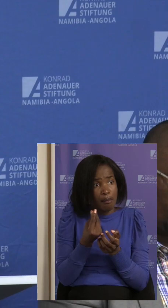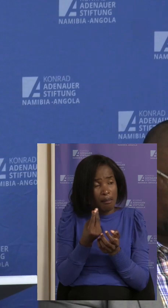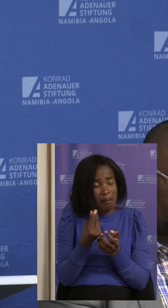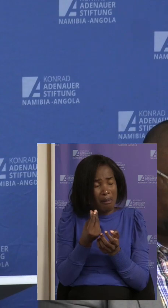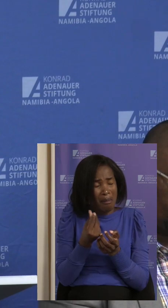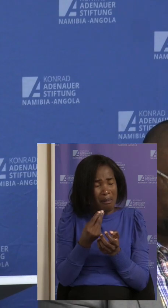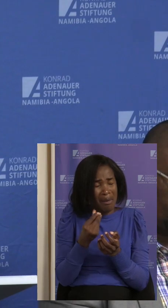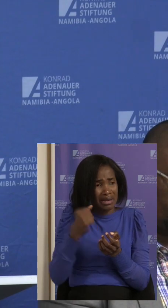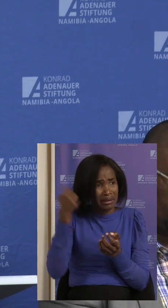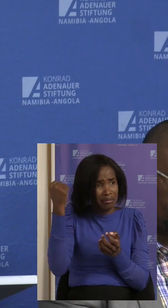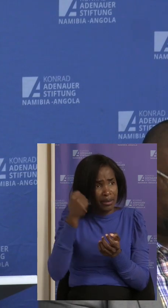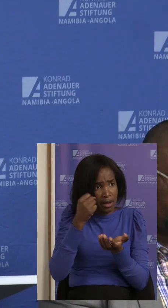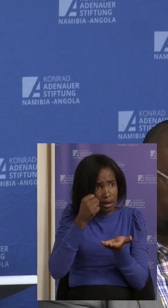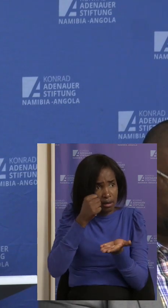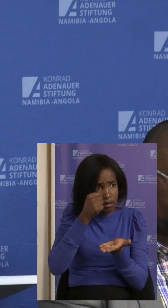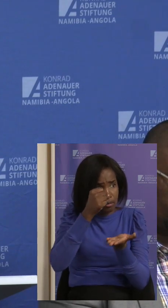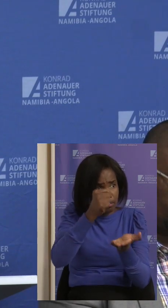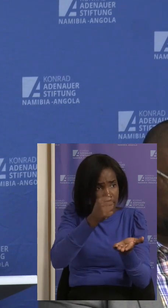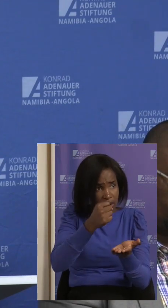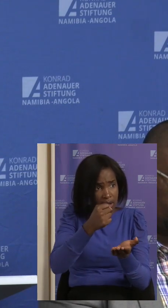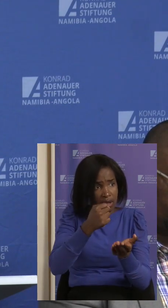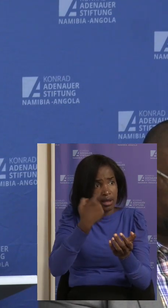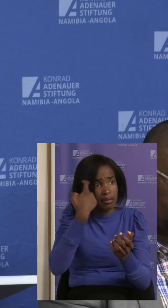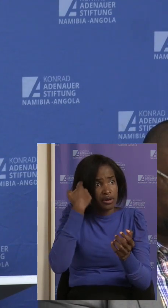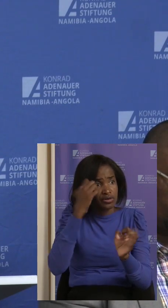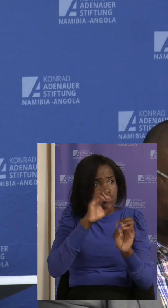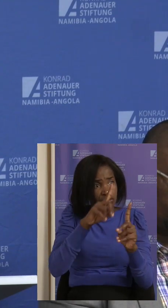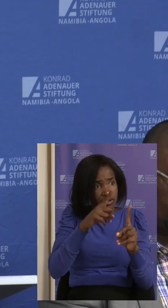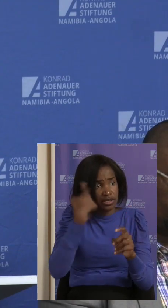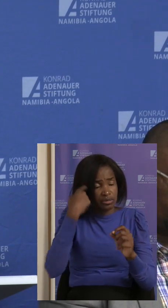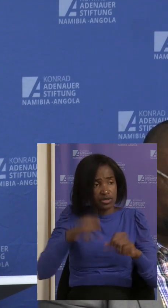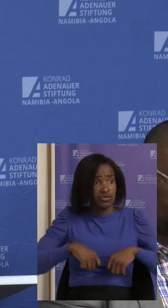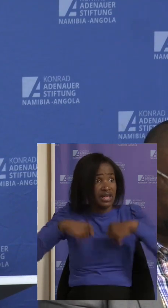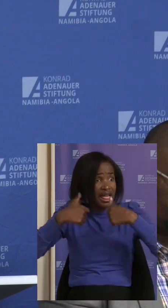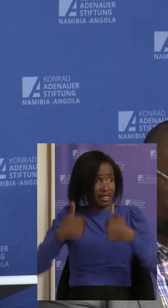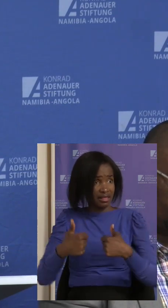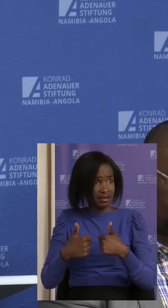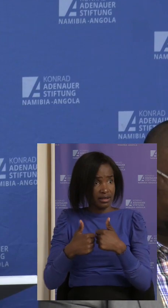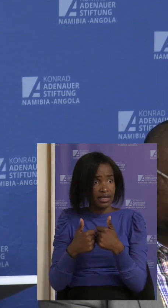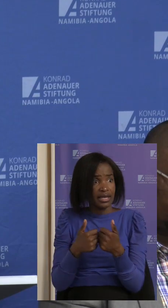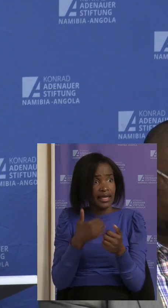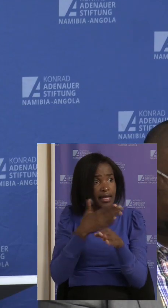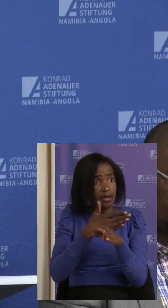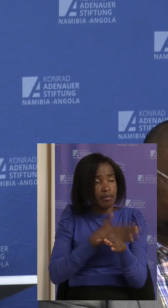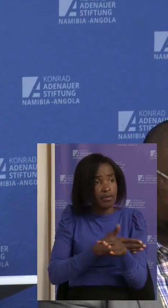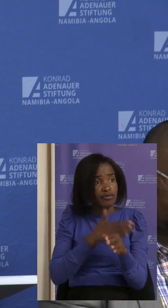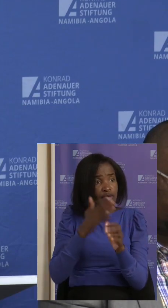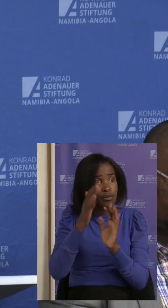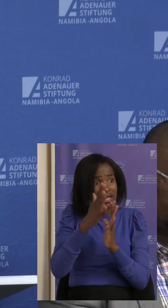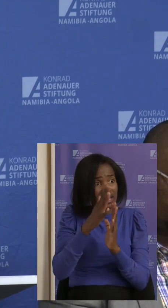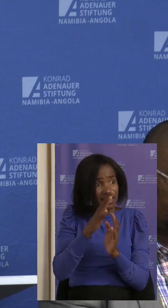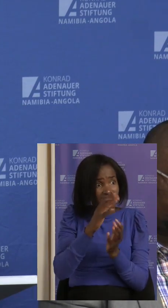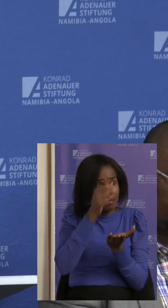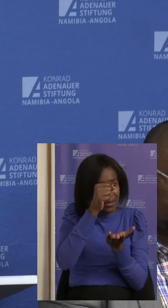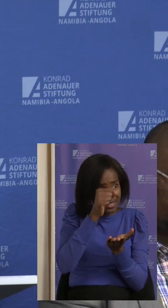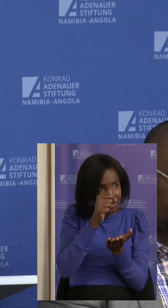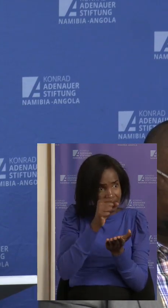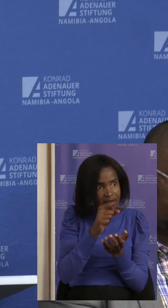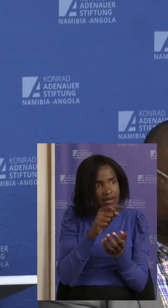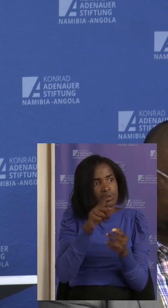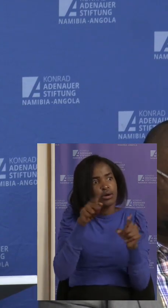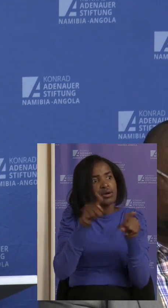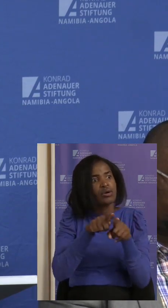a lot is allocated usually to health and to education. So before we applaud what we have received now, we also have to look at what